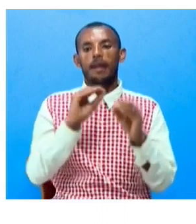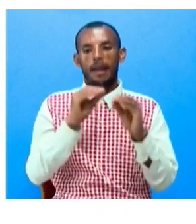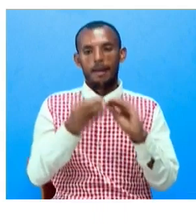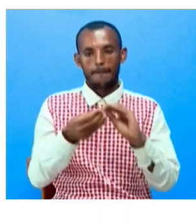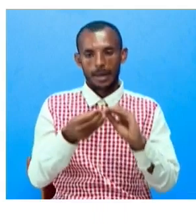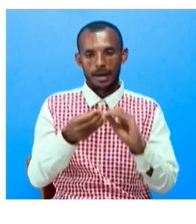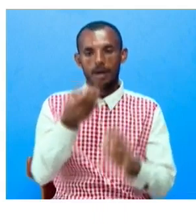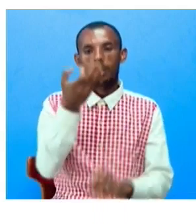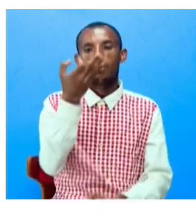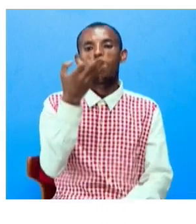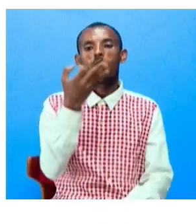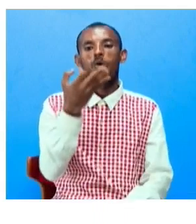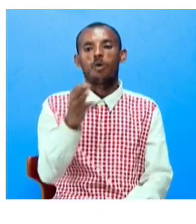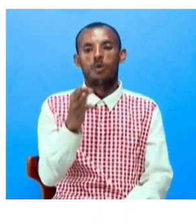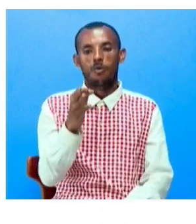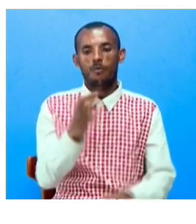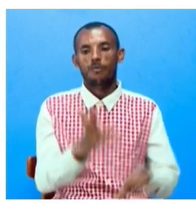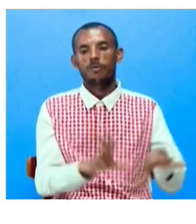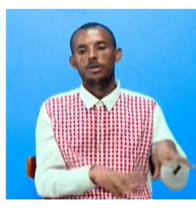number